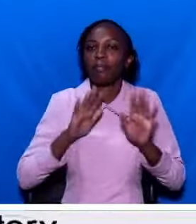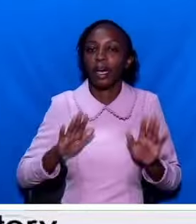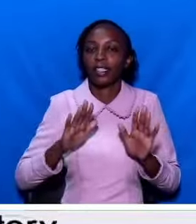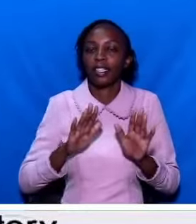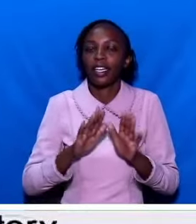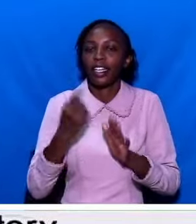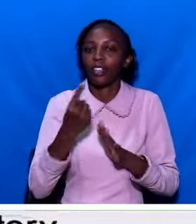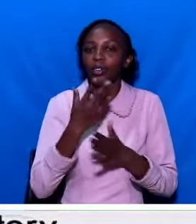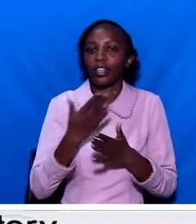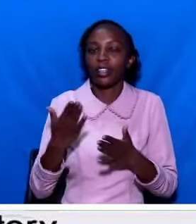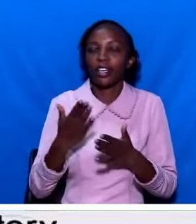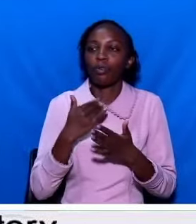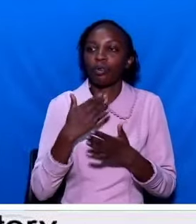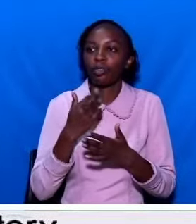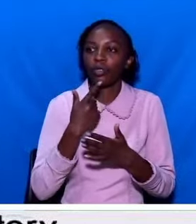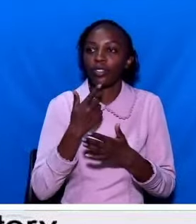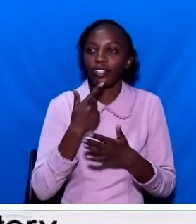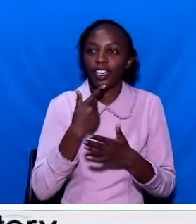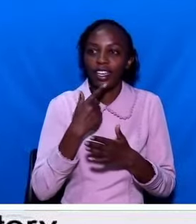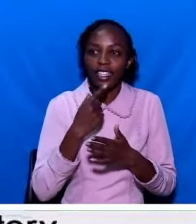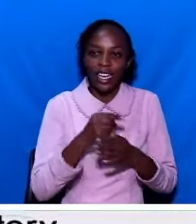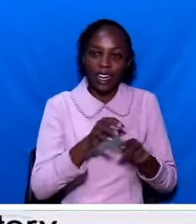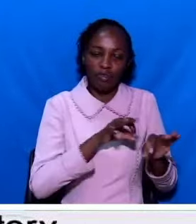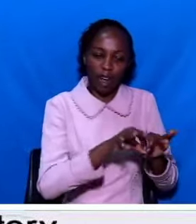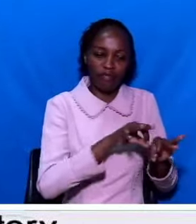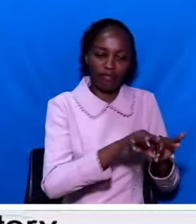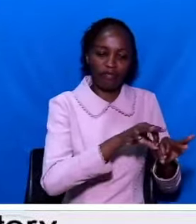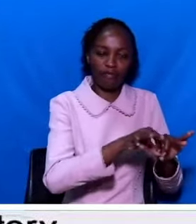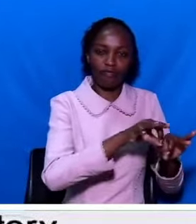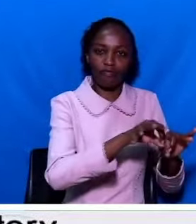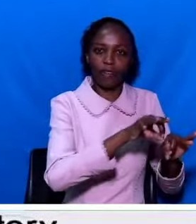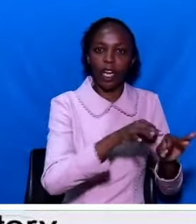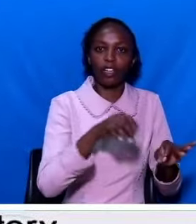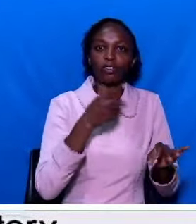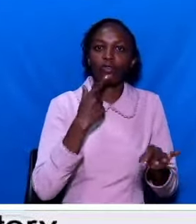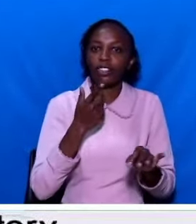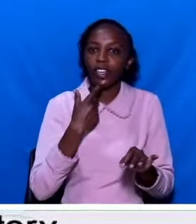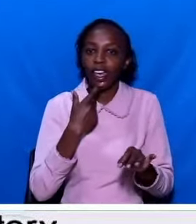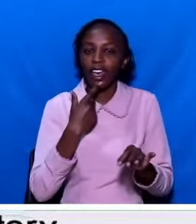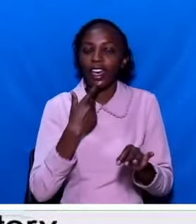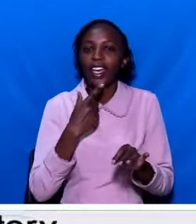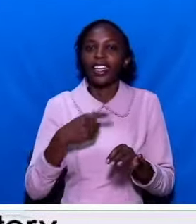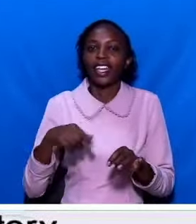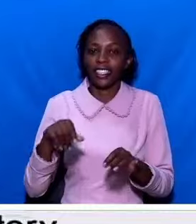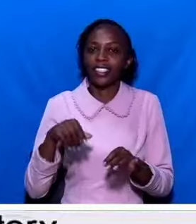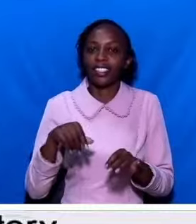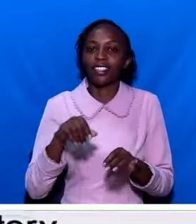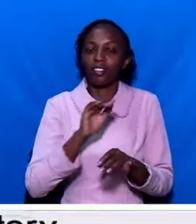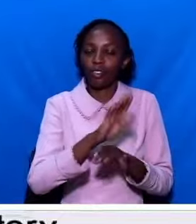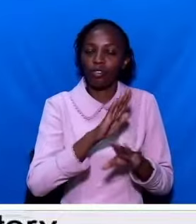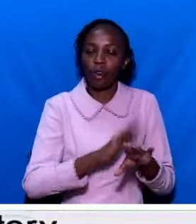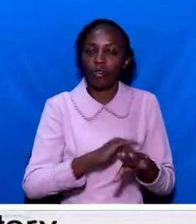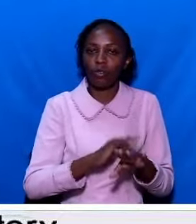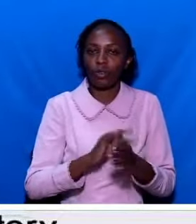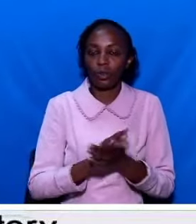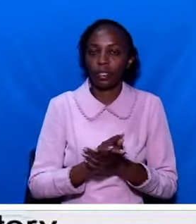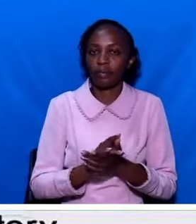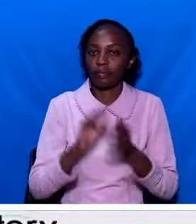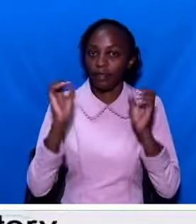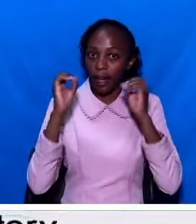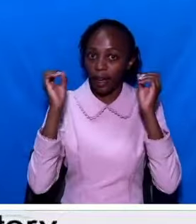sana. Ningechambua hiyo it is for your good mpaka tumalize, but let me be expository. Hallelujah. All right.